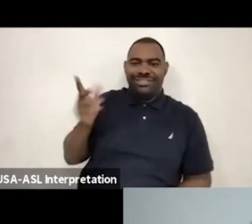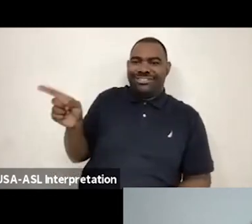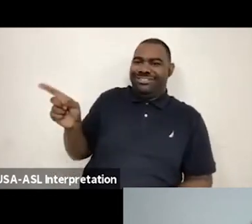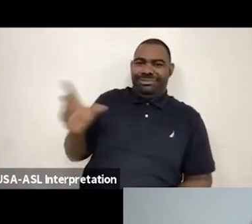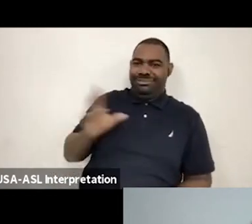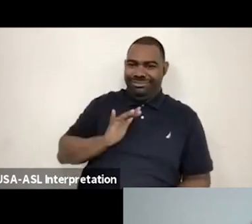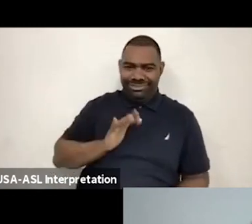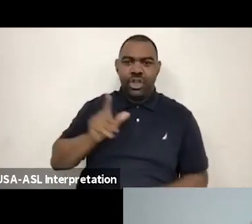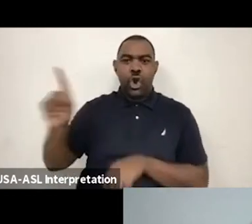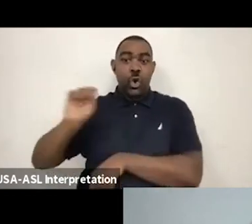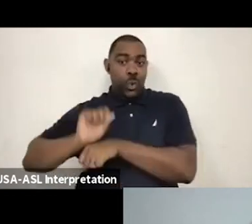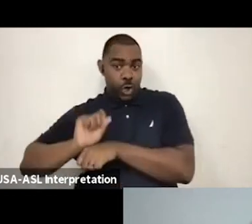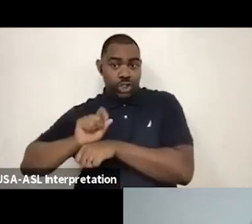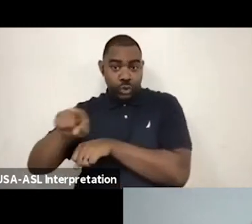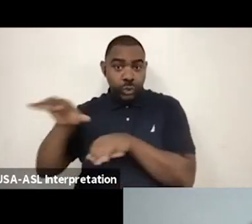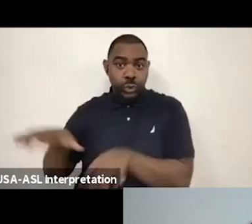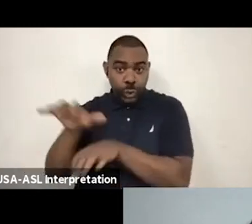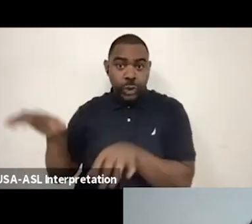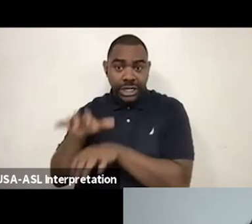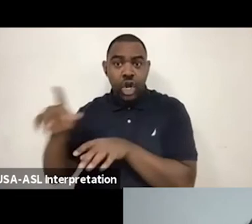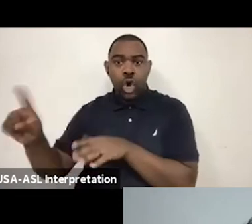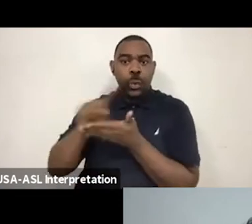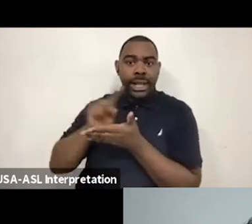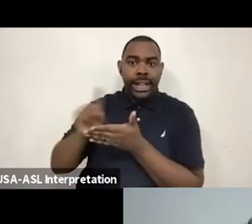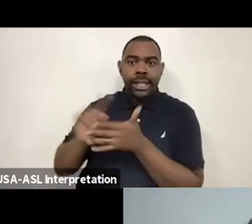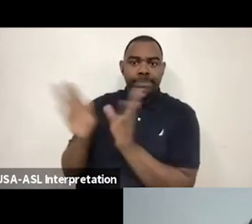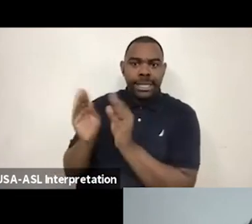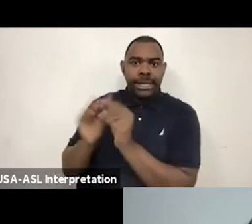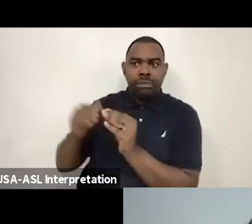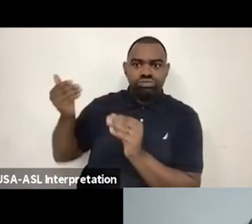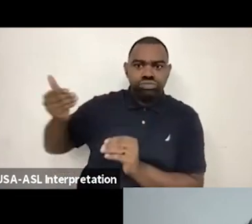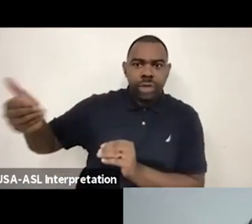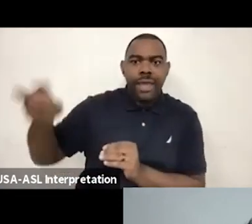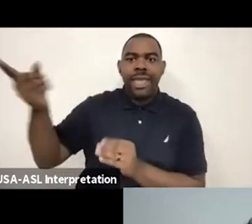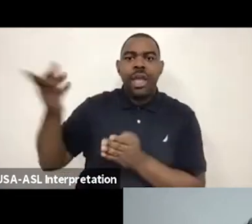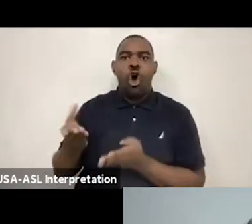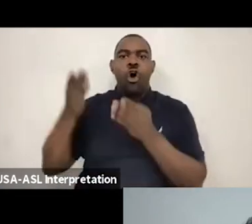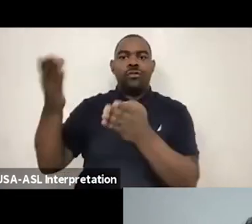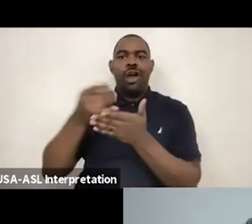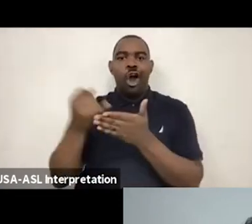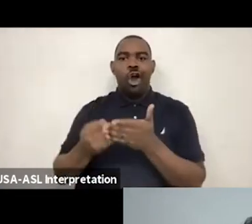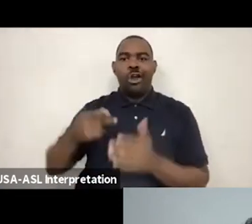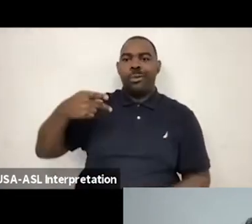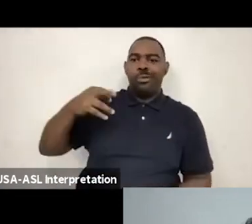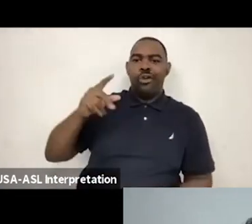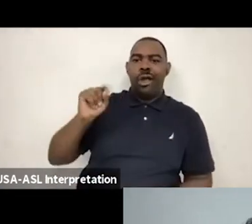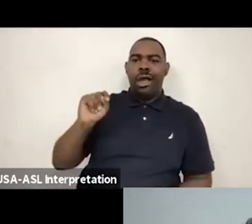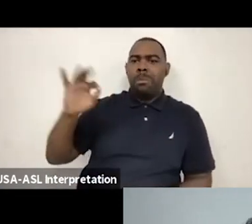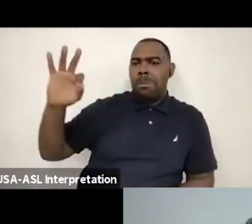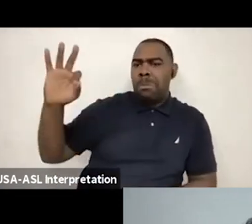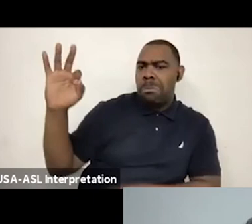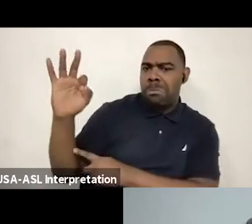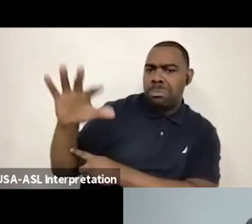shared with us that because of the work that she was doing in her weekly gatherings, that they offered art prompts,